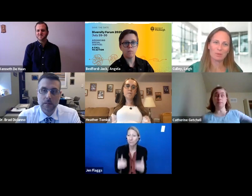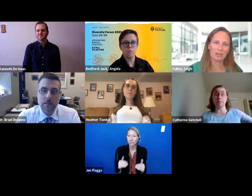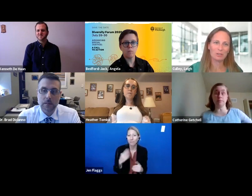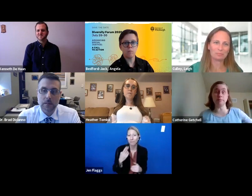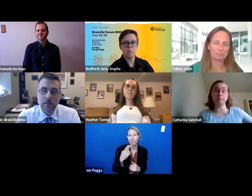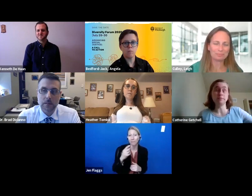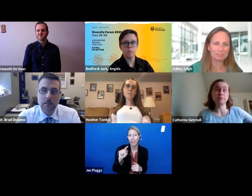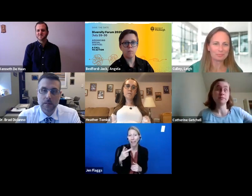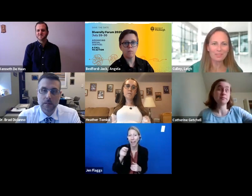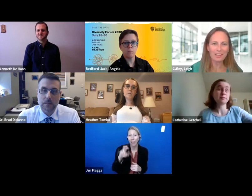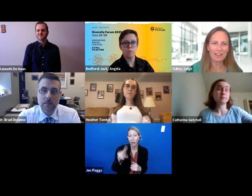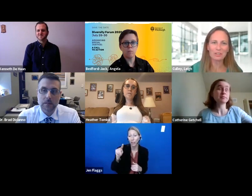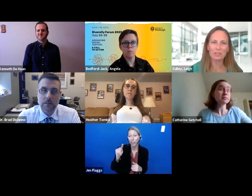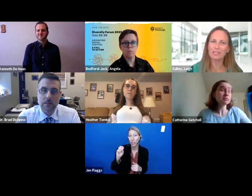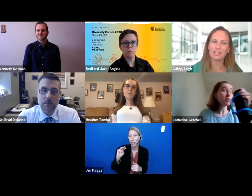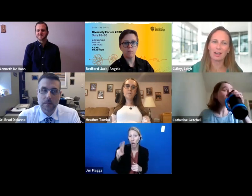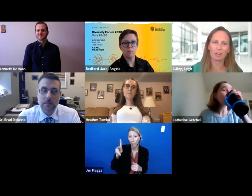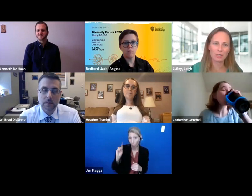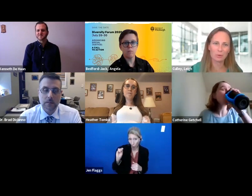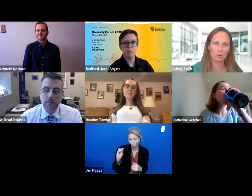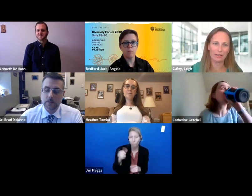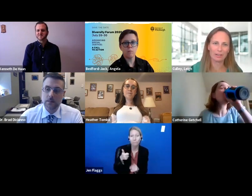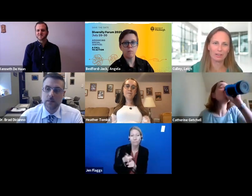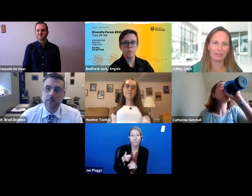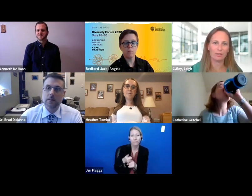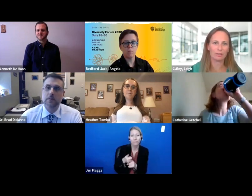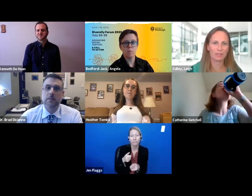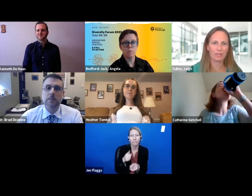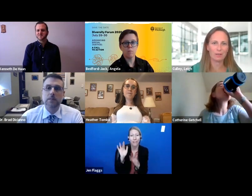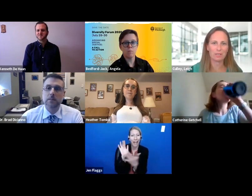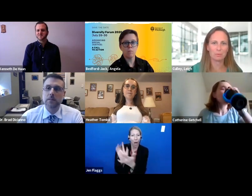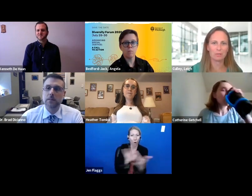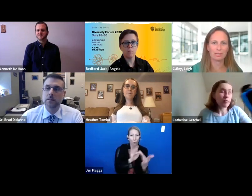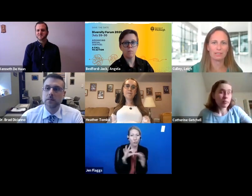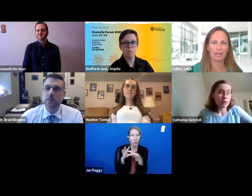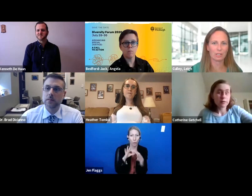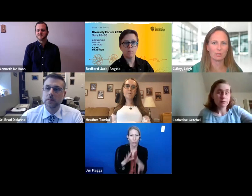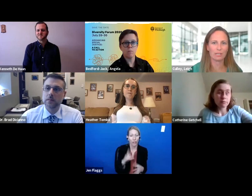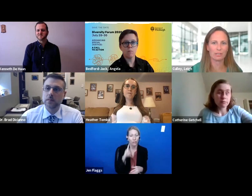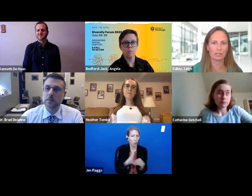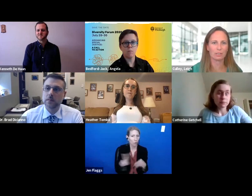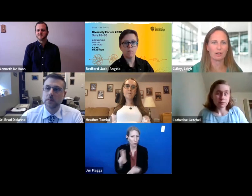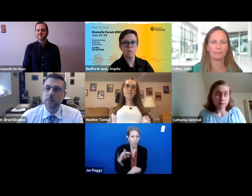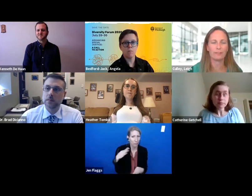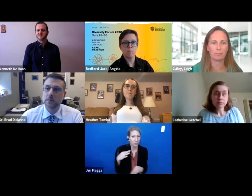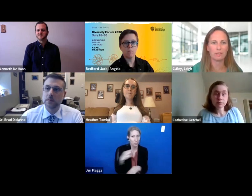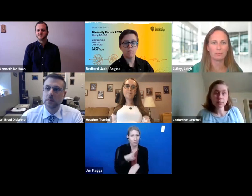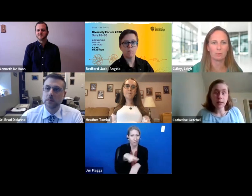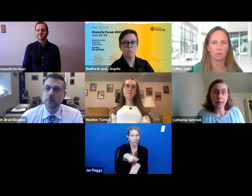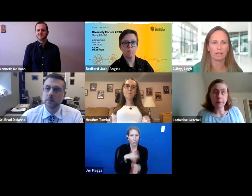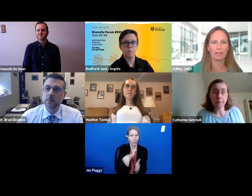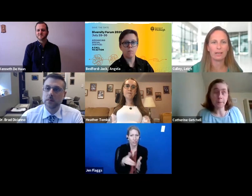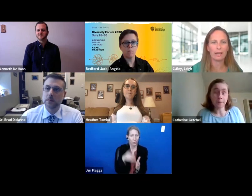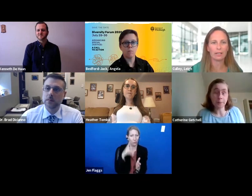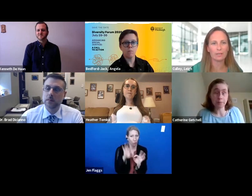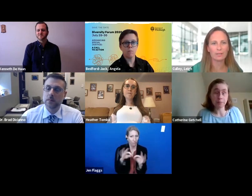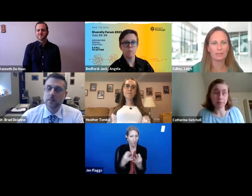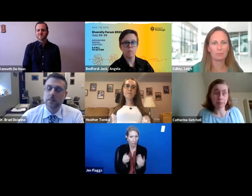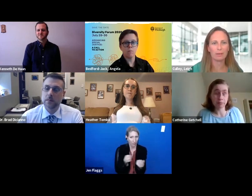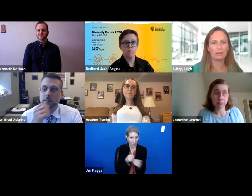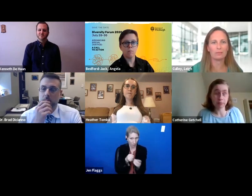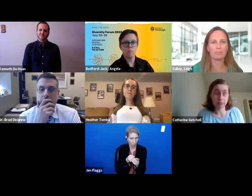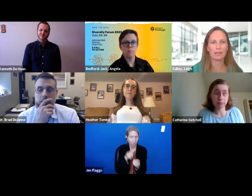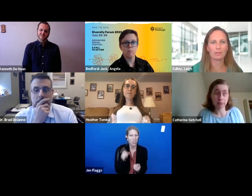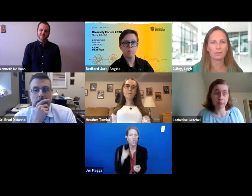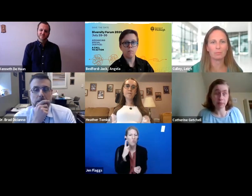Heather Tomko. Heather is the Outreach Coordinator at the University of Pittsburgh's National Center on Family Support and a